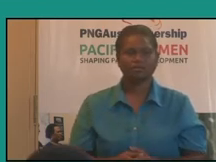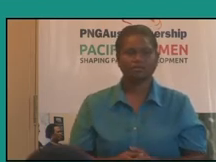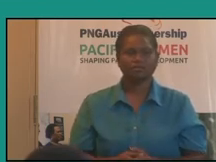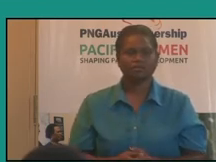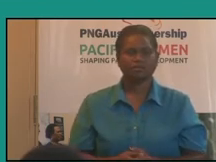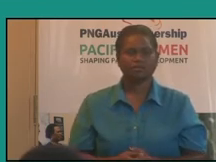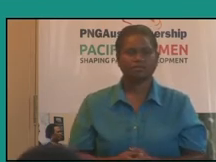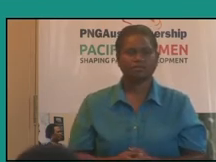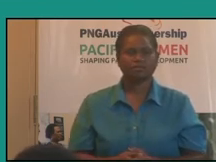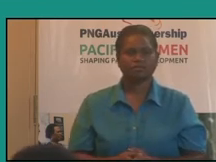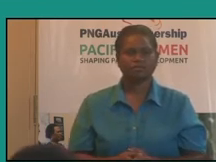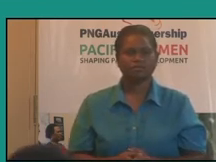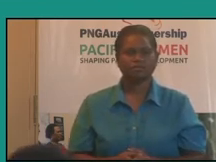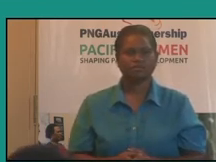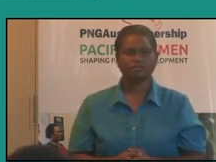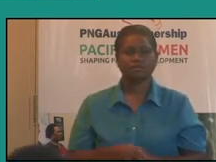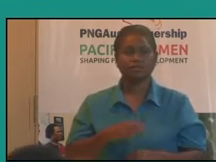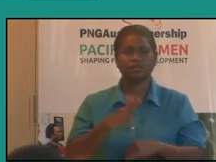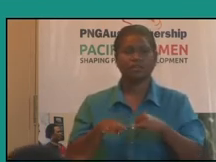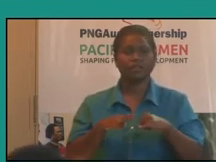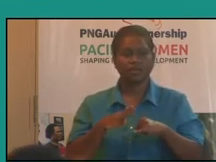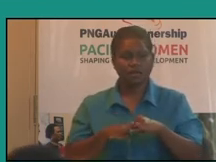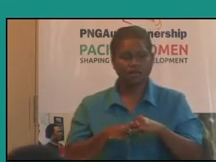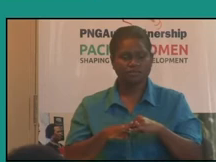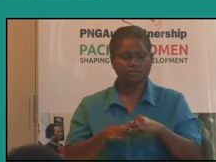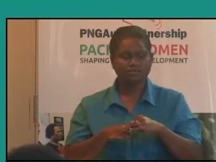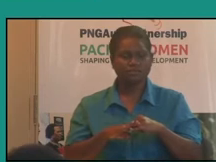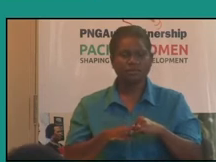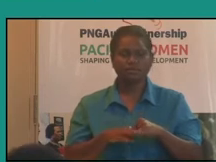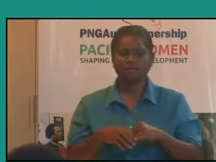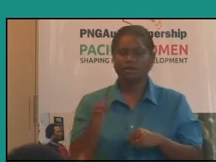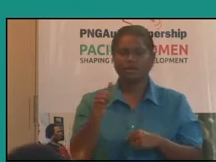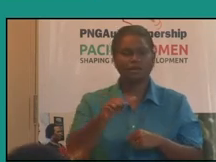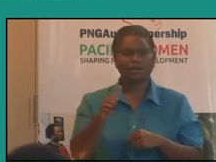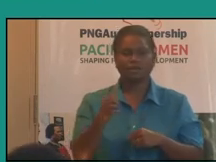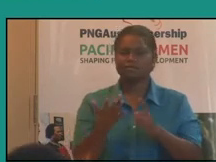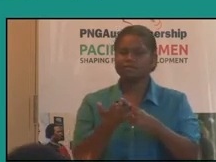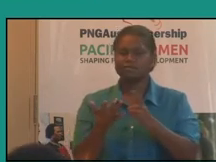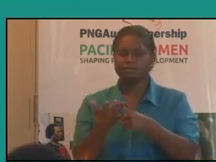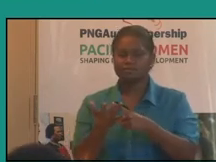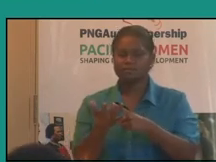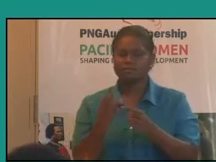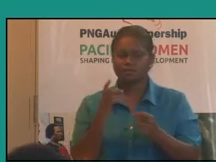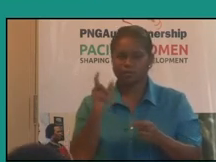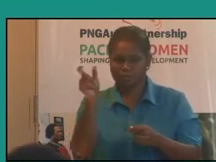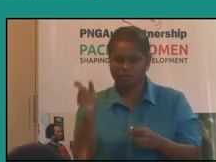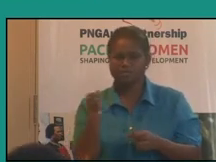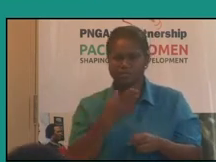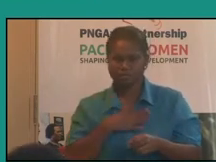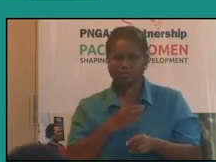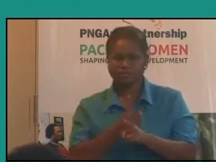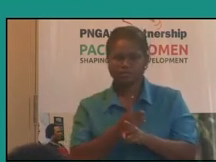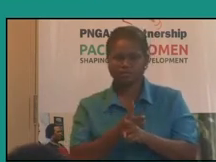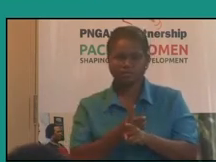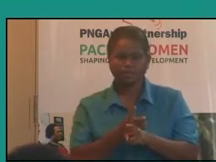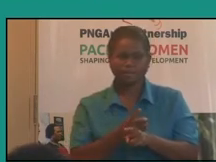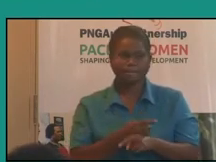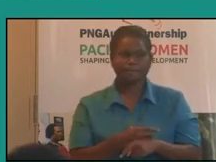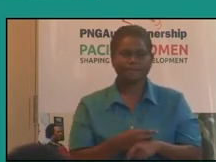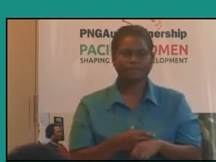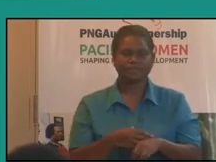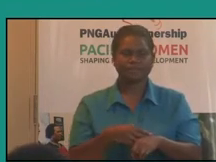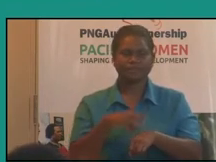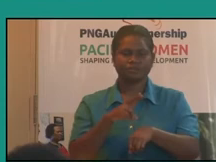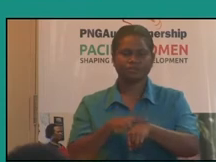time, final observations and any comments from the entire panel. So maybe we'll start down the line with Dr. Gelu,